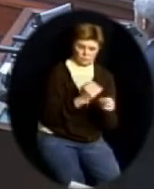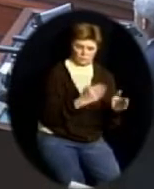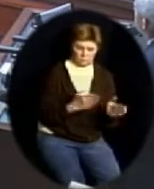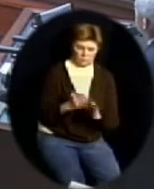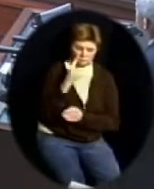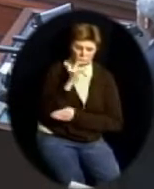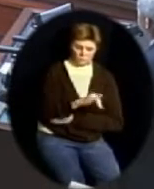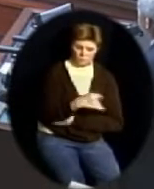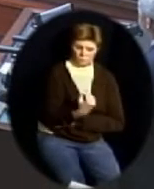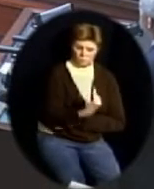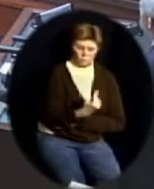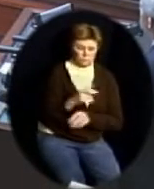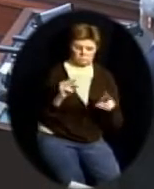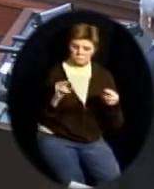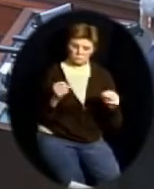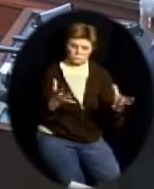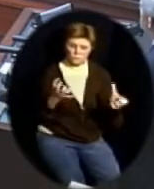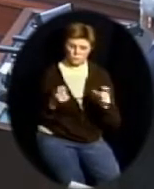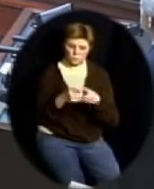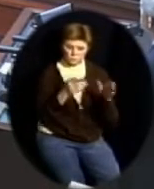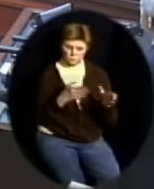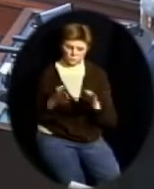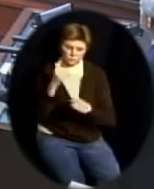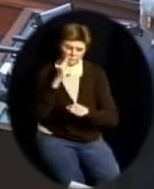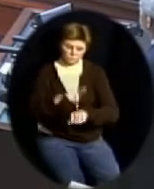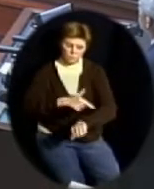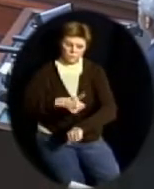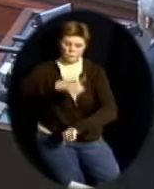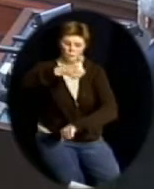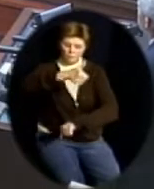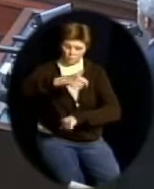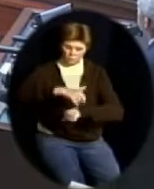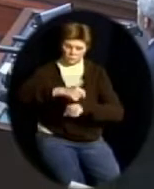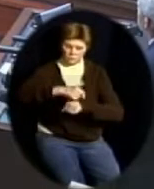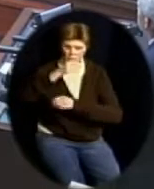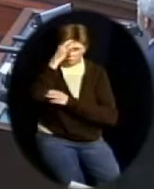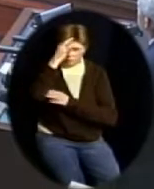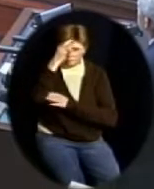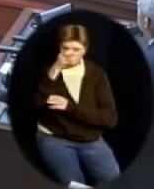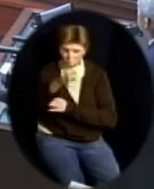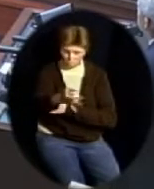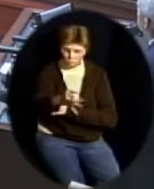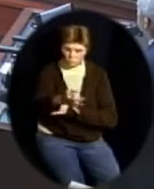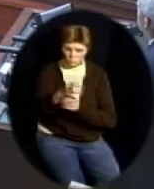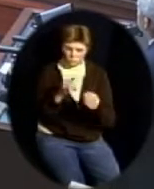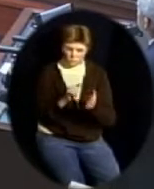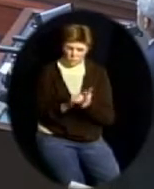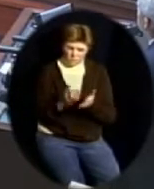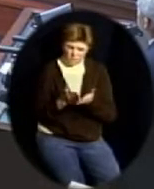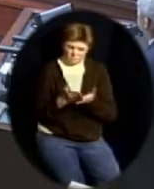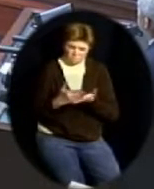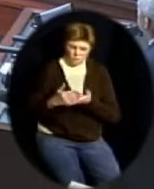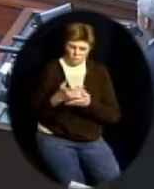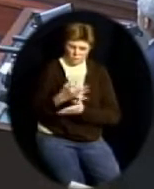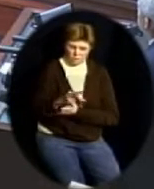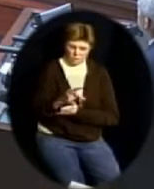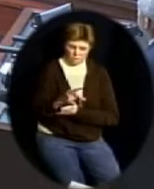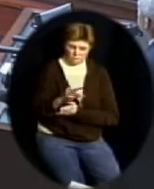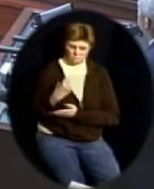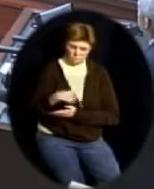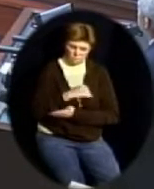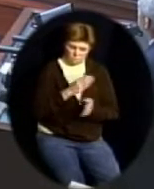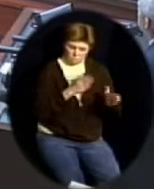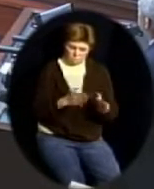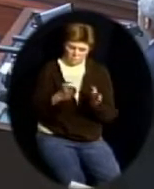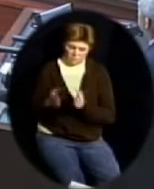and staff to take a little longer range planning view. And so I think that's a piece of this tonight that we probably haven't